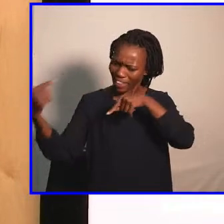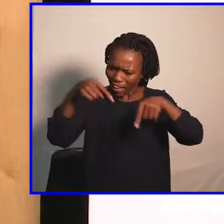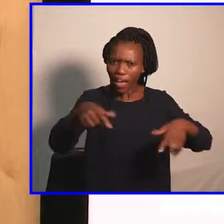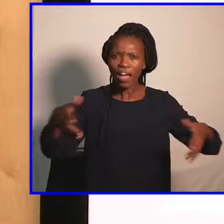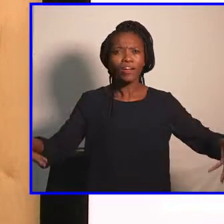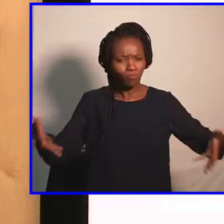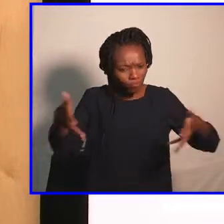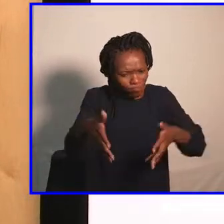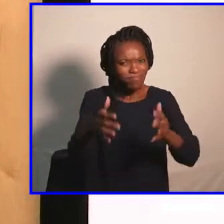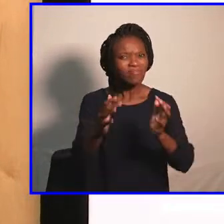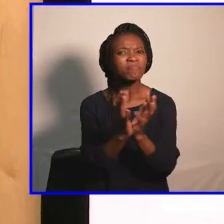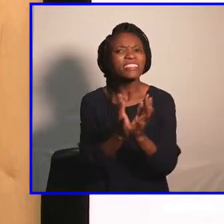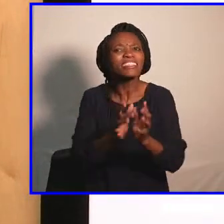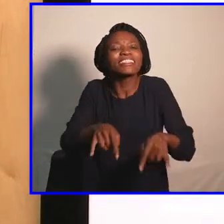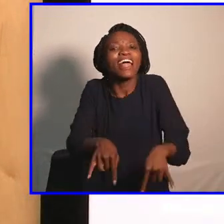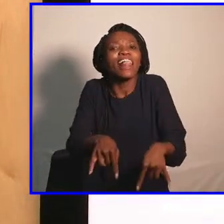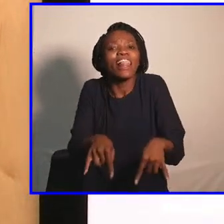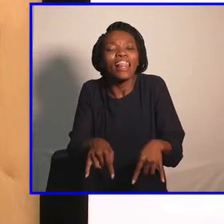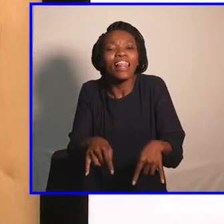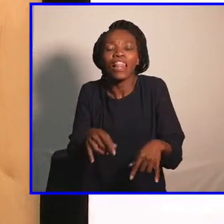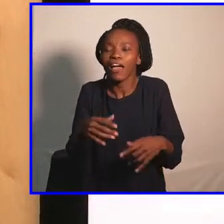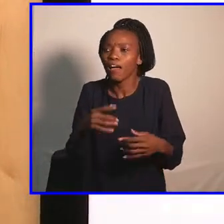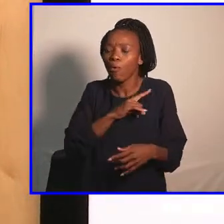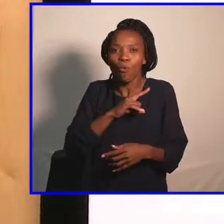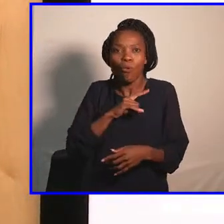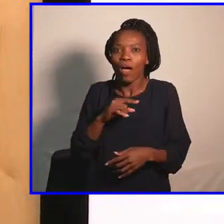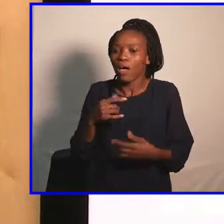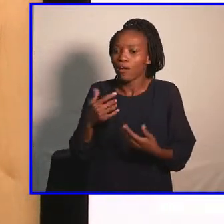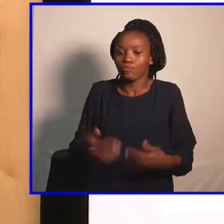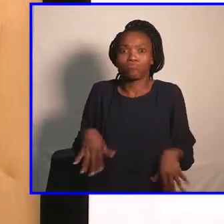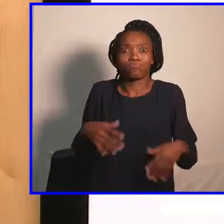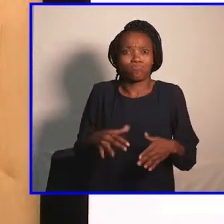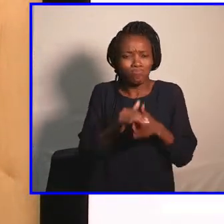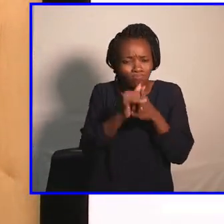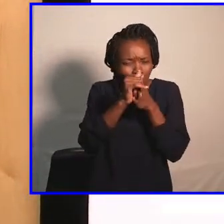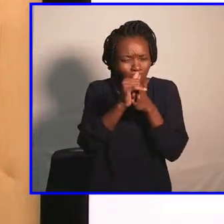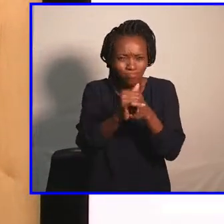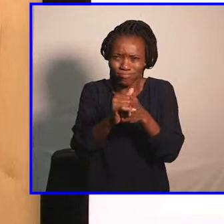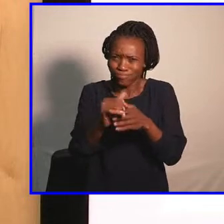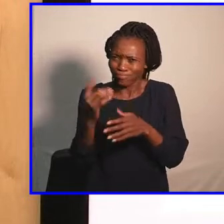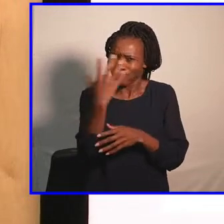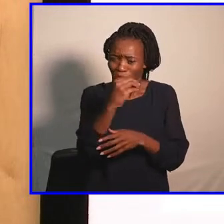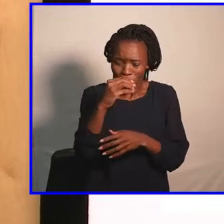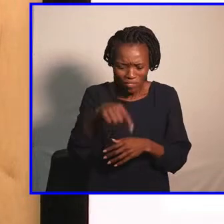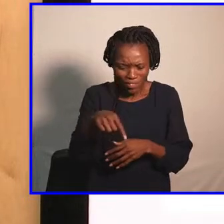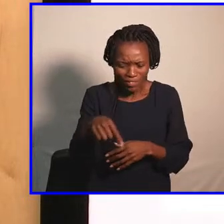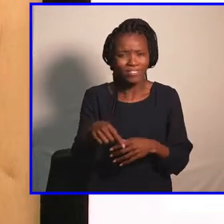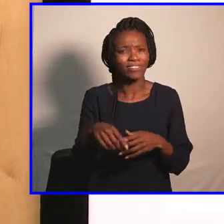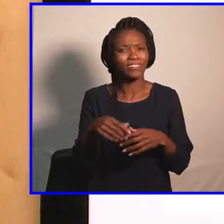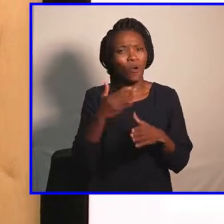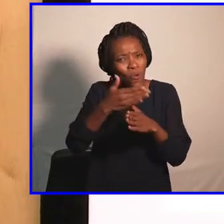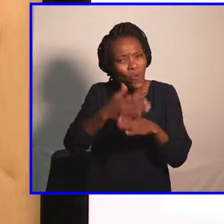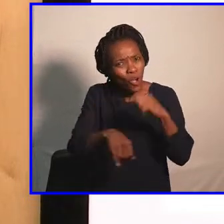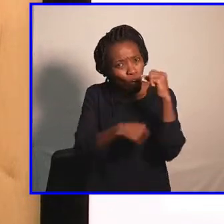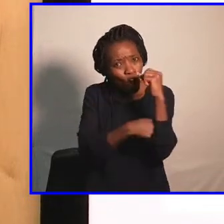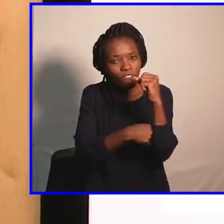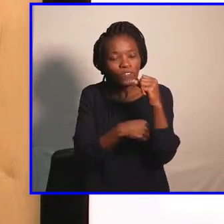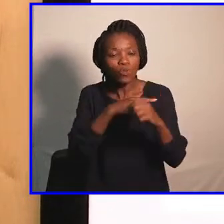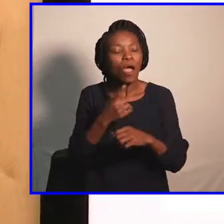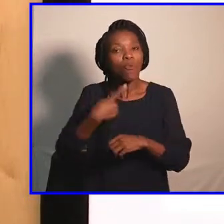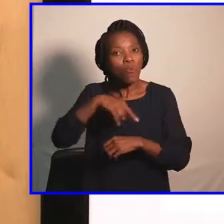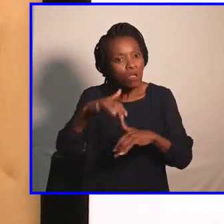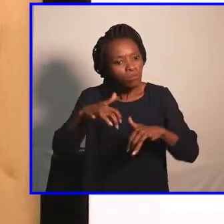meet in your Bridge Command Operation Center so that we can see as the full